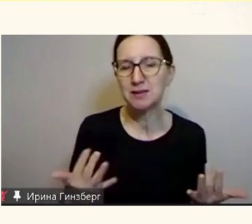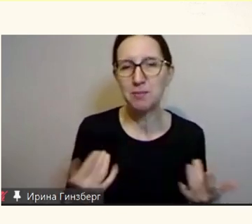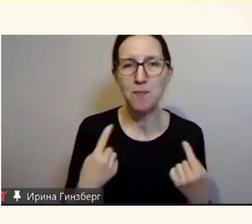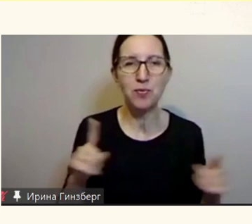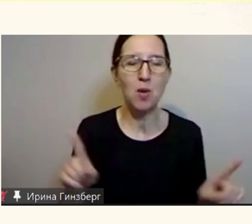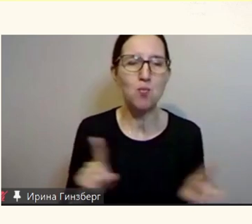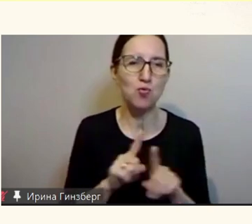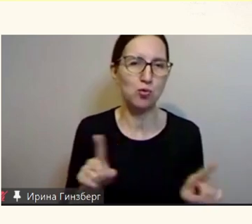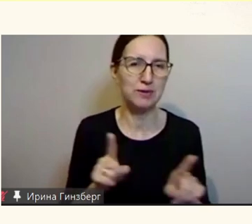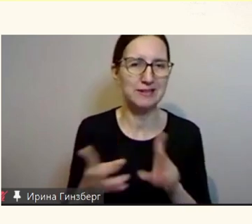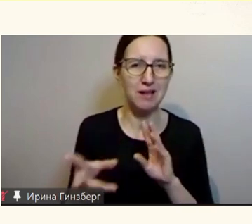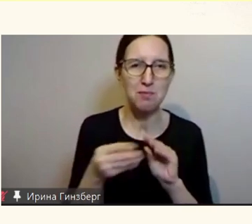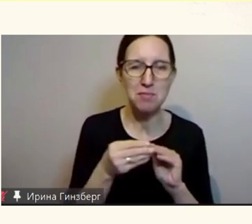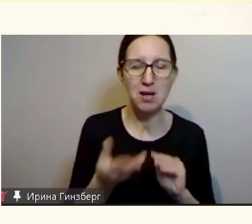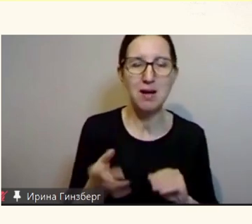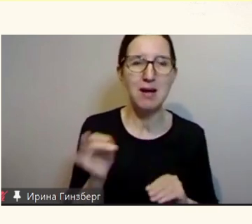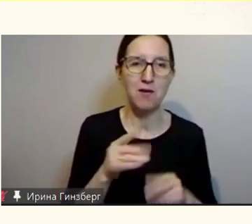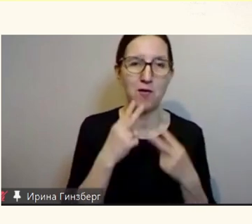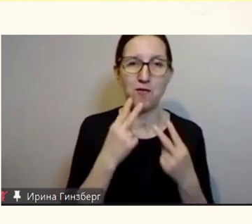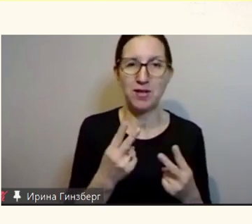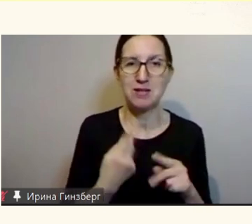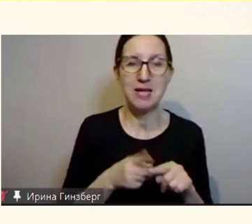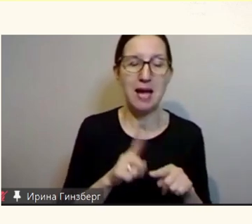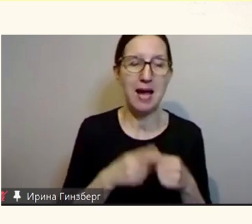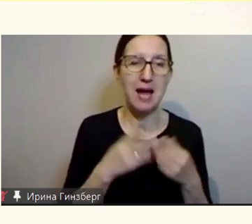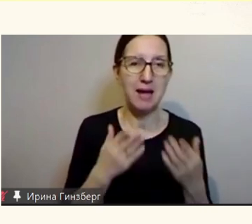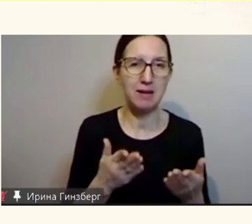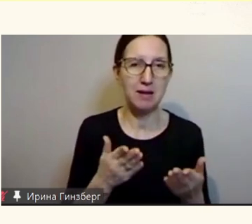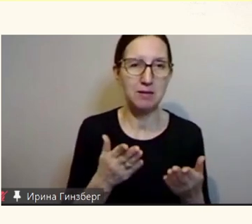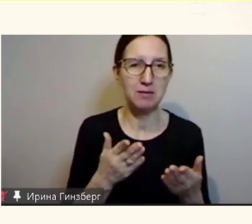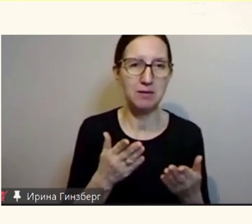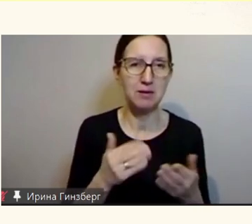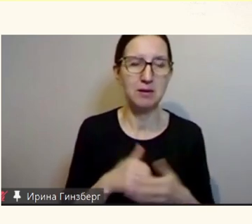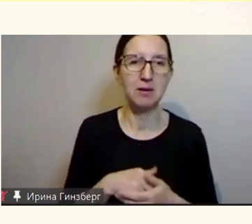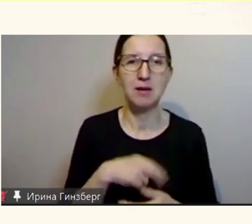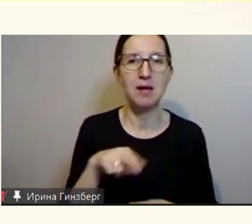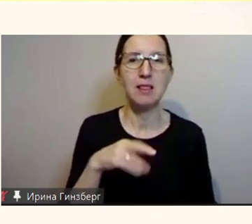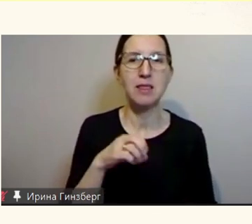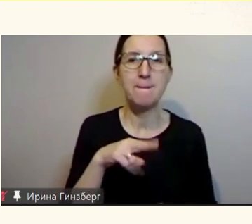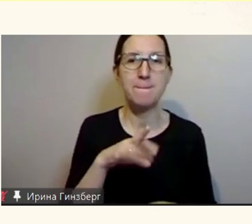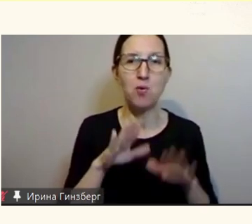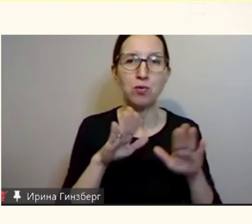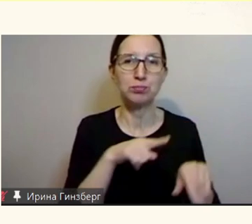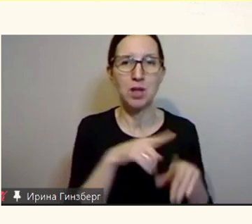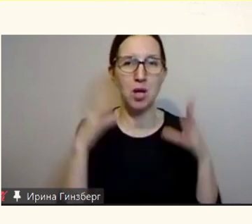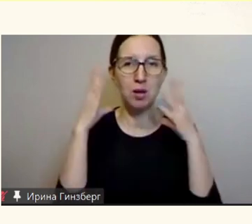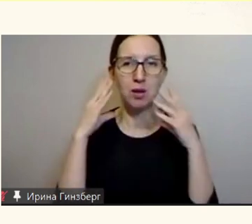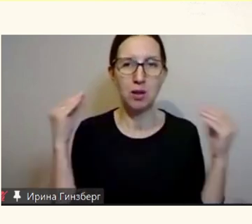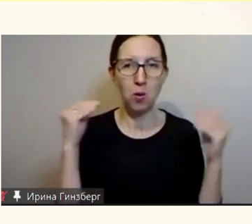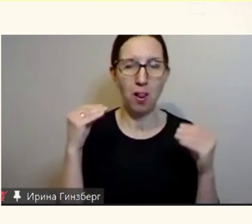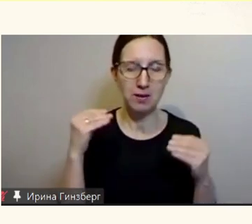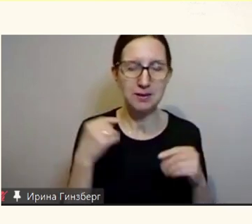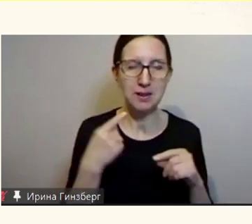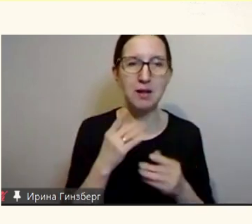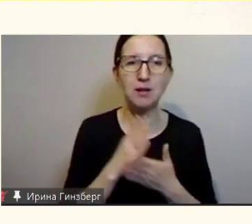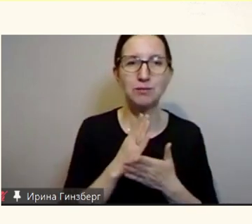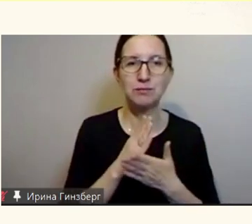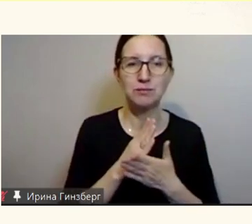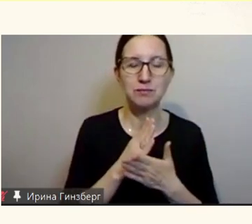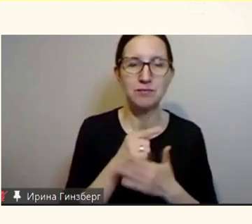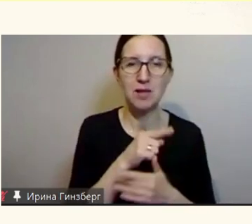there's a lot of skylights and it's really extensive. It's quite large. As you can see, there's the